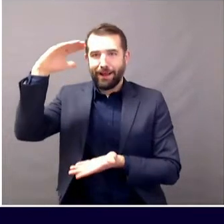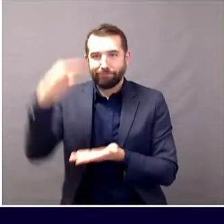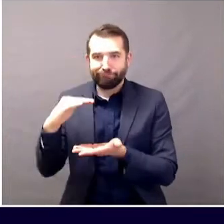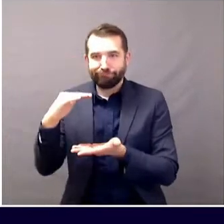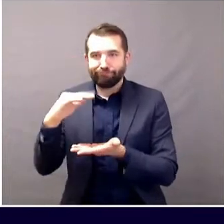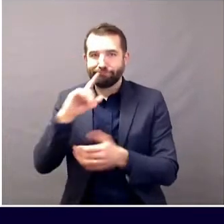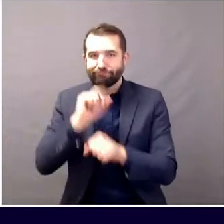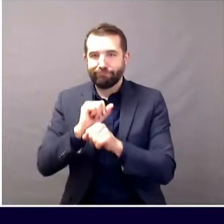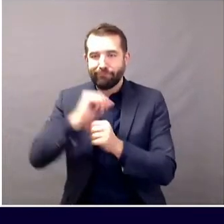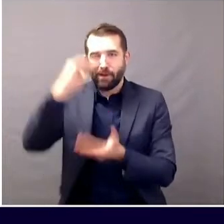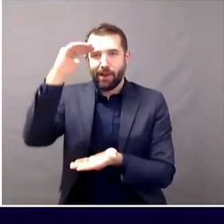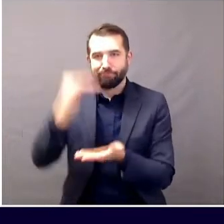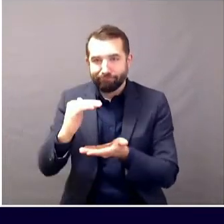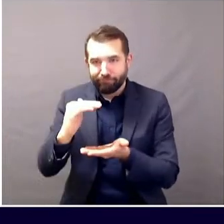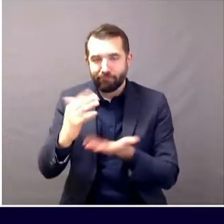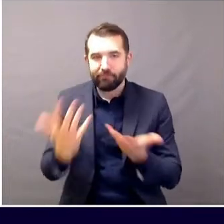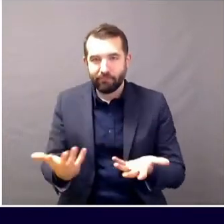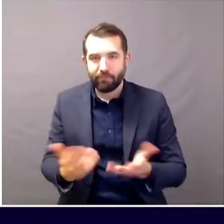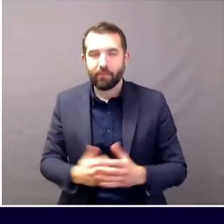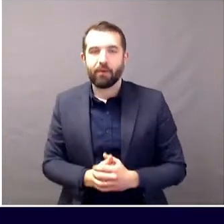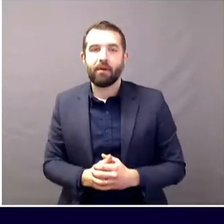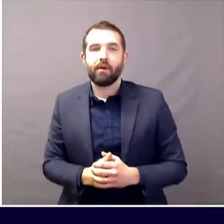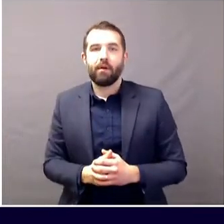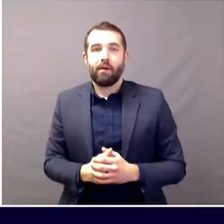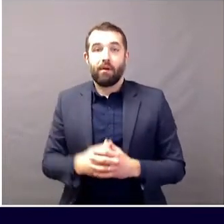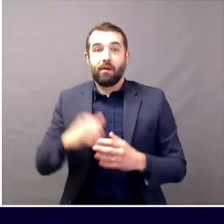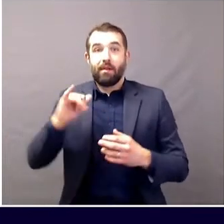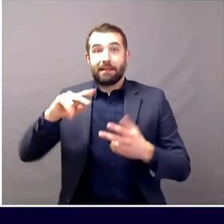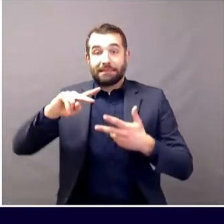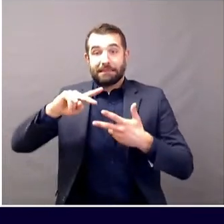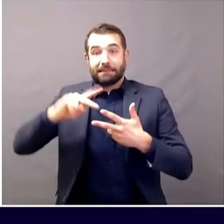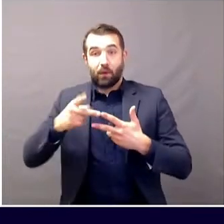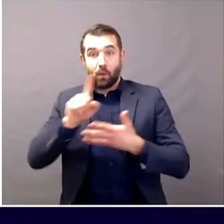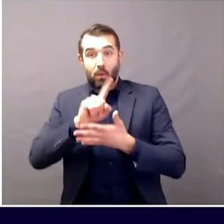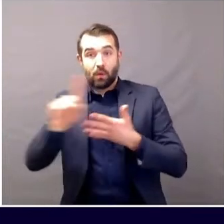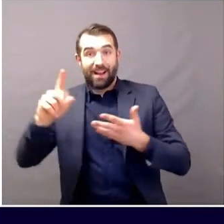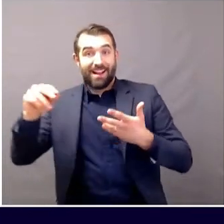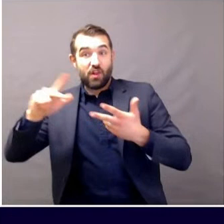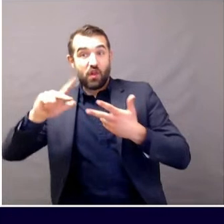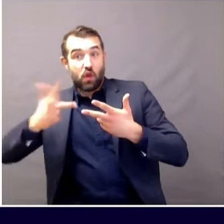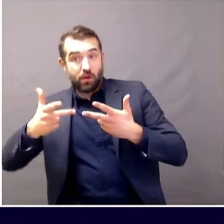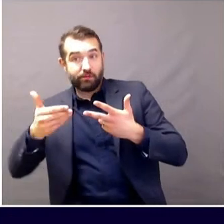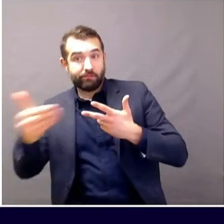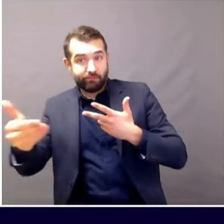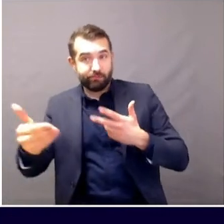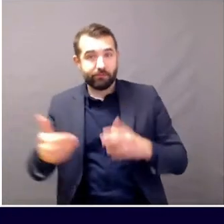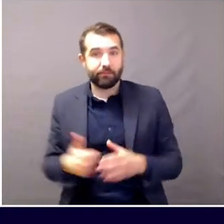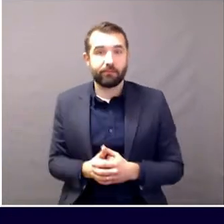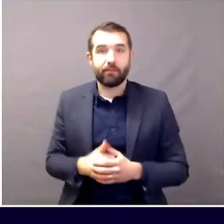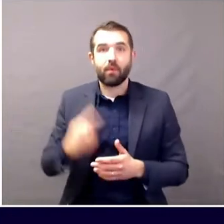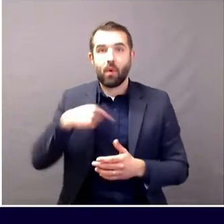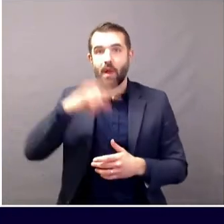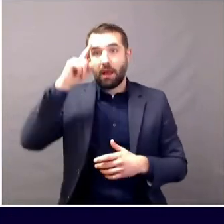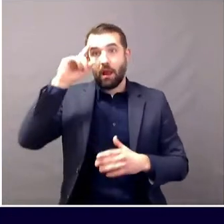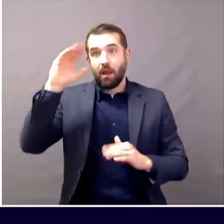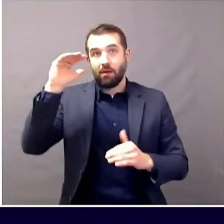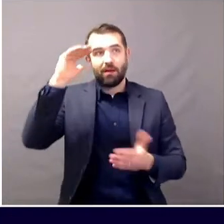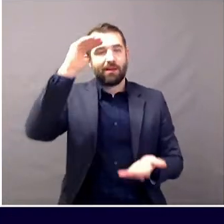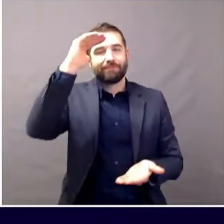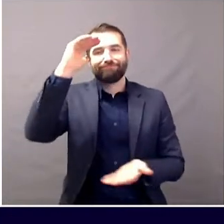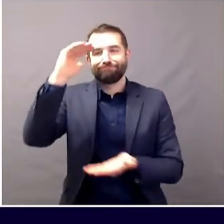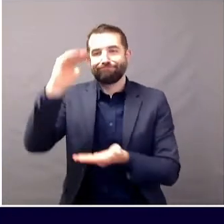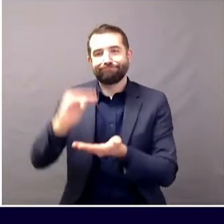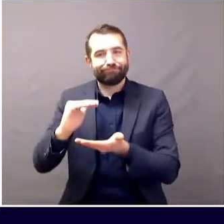second and third week's allocations of both vaccines were less than what we initially thought. That unfortunately